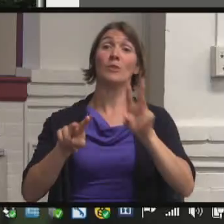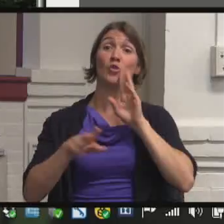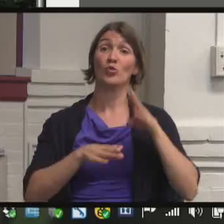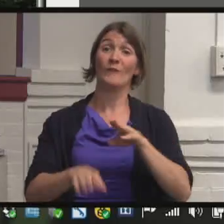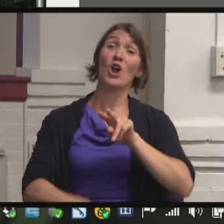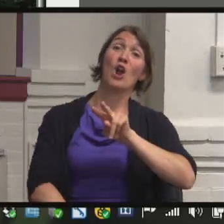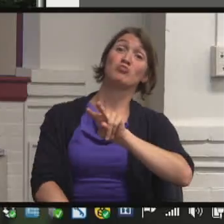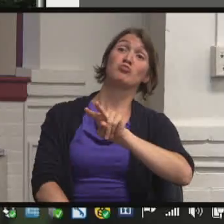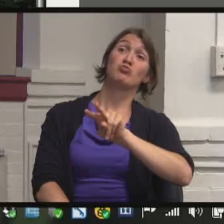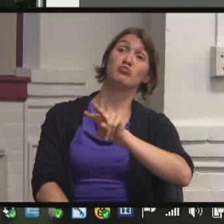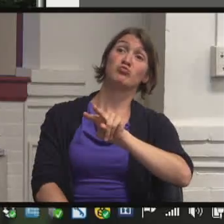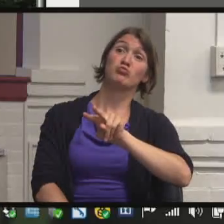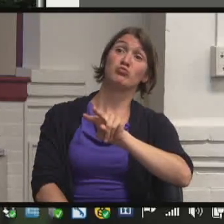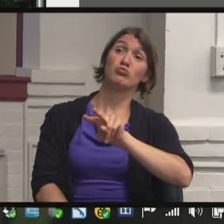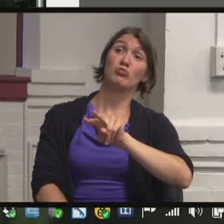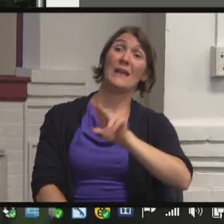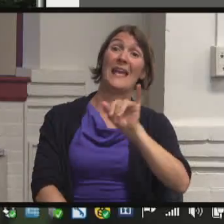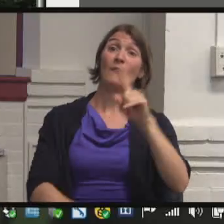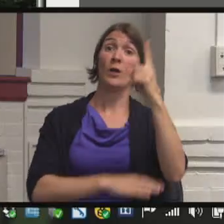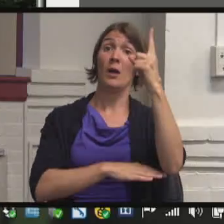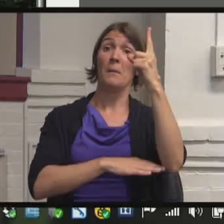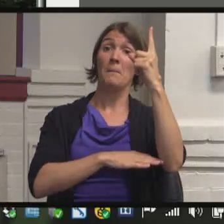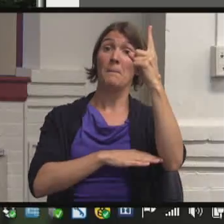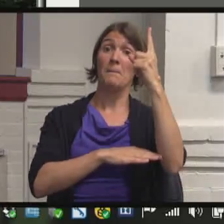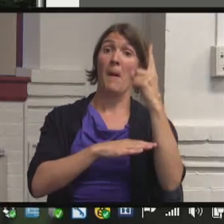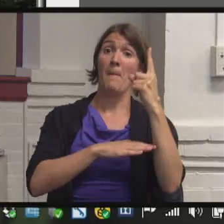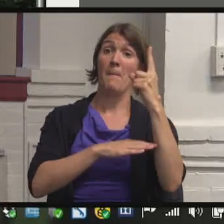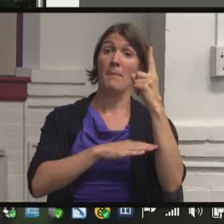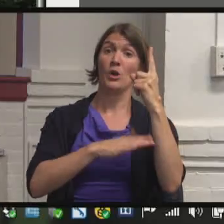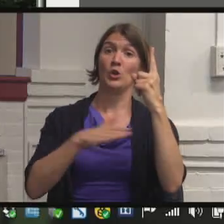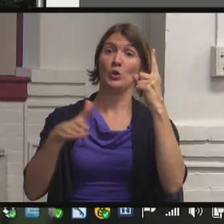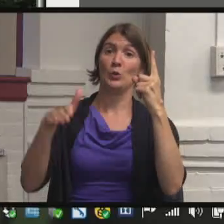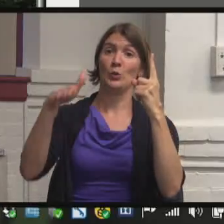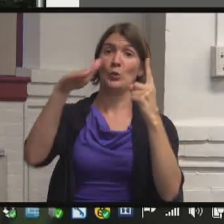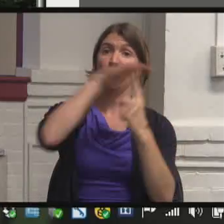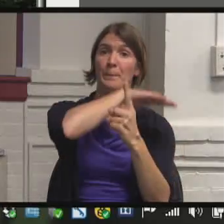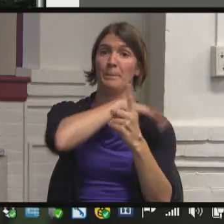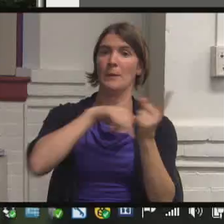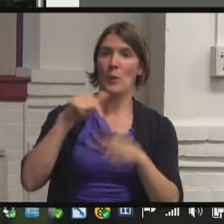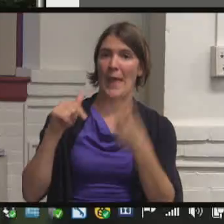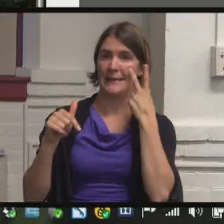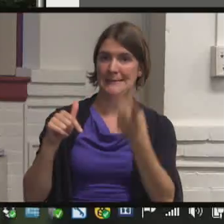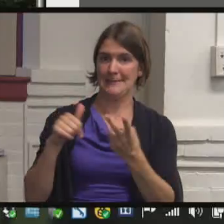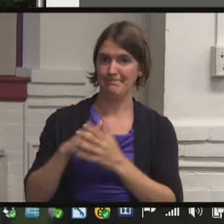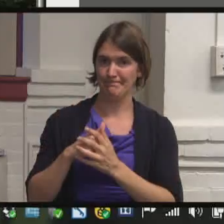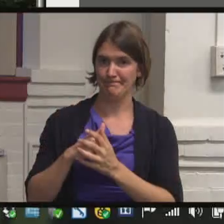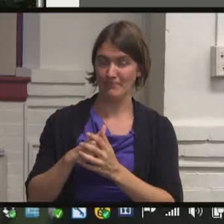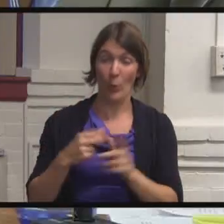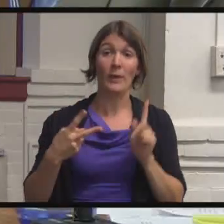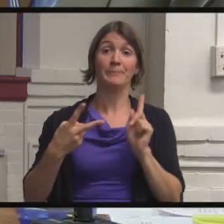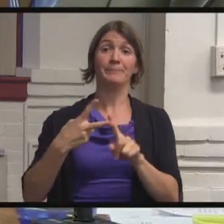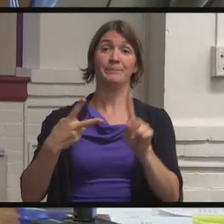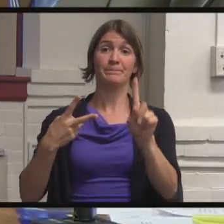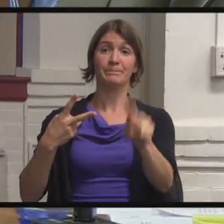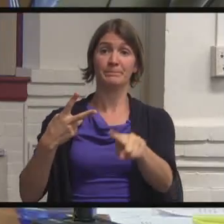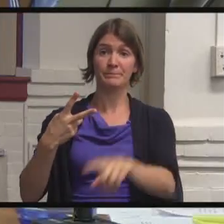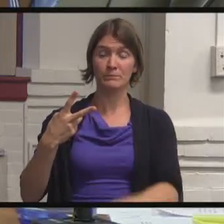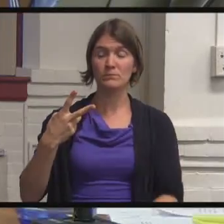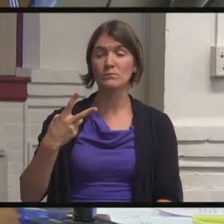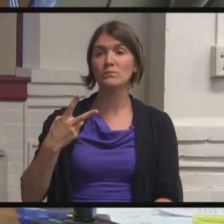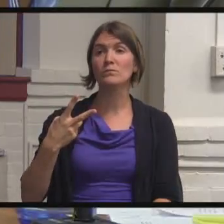that is something that could be cured by 120. By 120. All right. The second question I have relates to